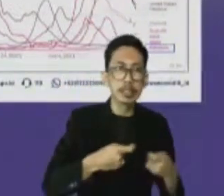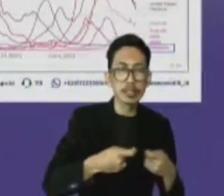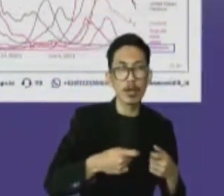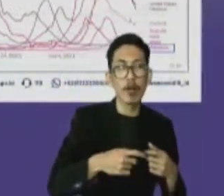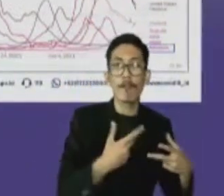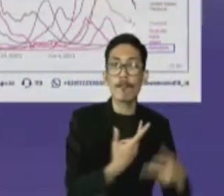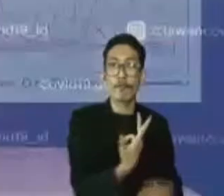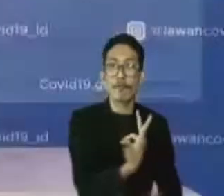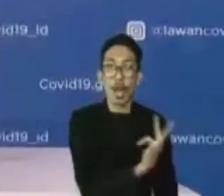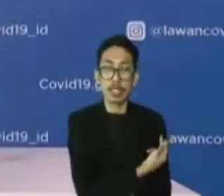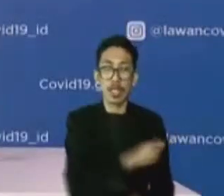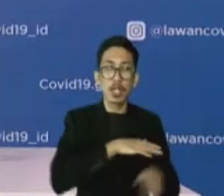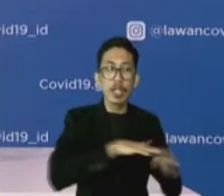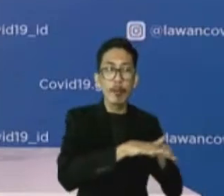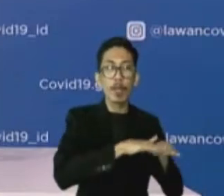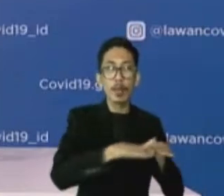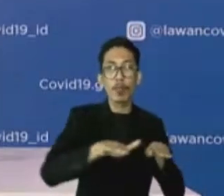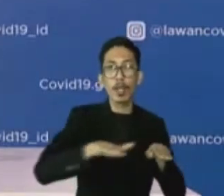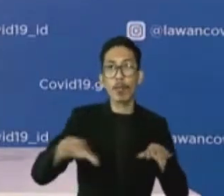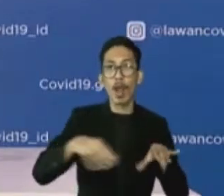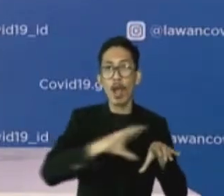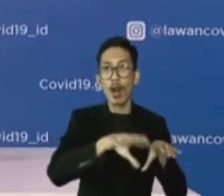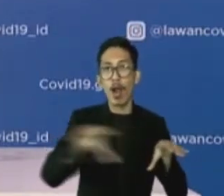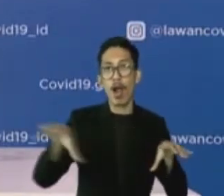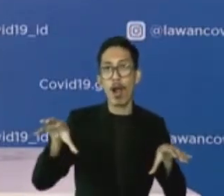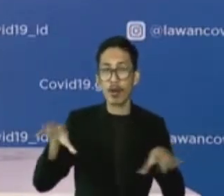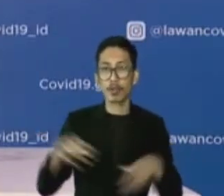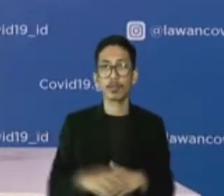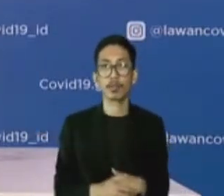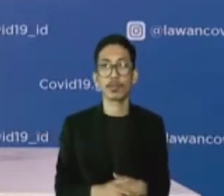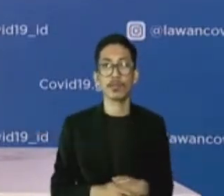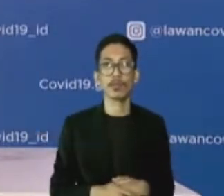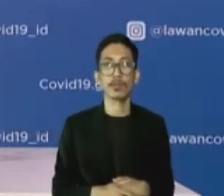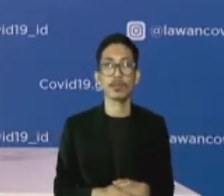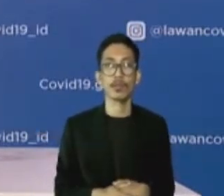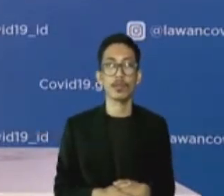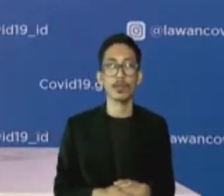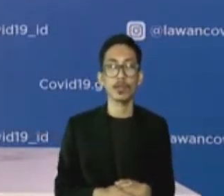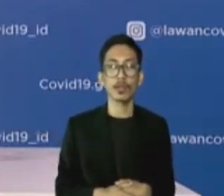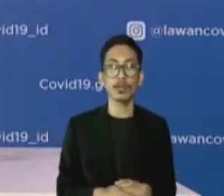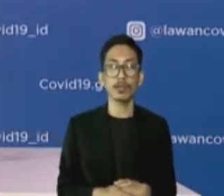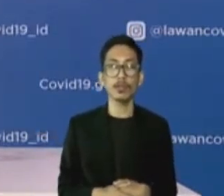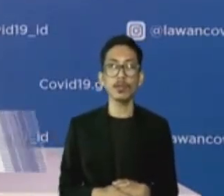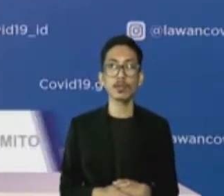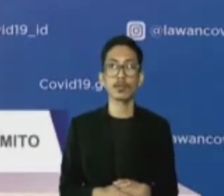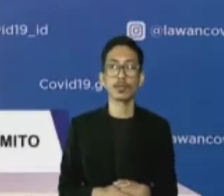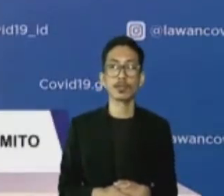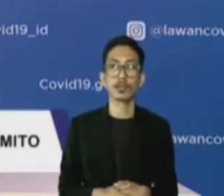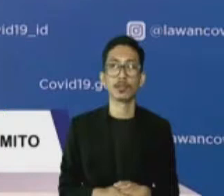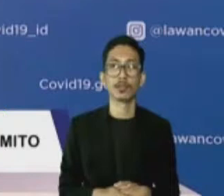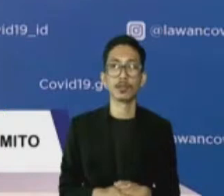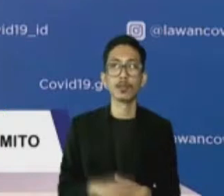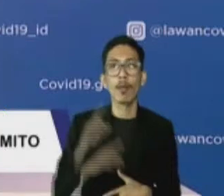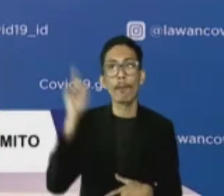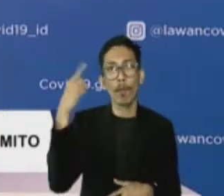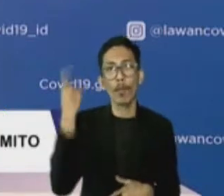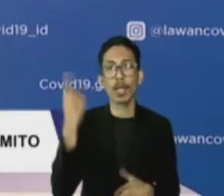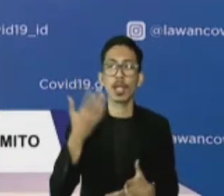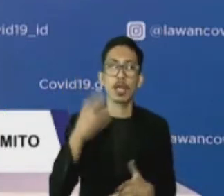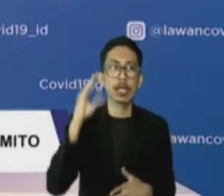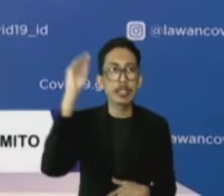them accordingly. The government will continue to strive to increase and evenly distribute